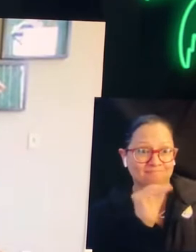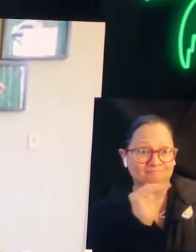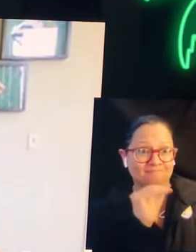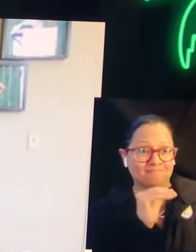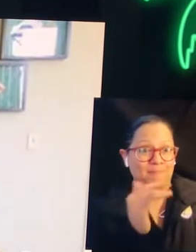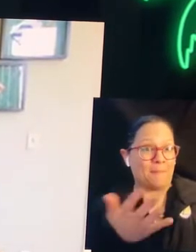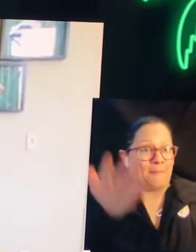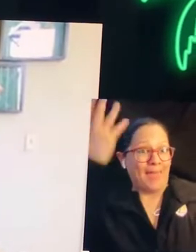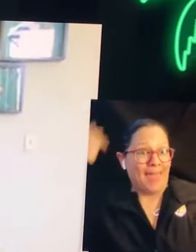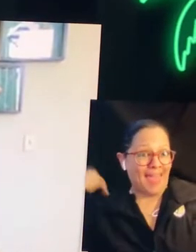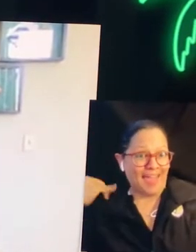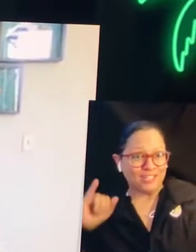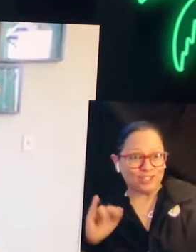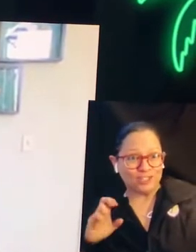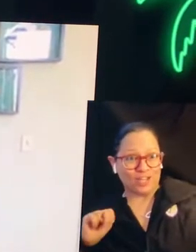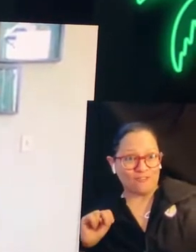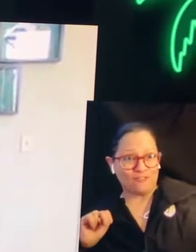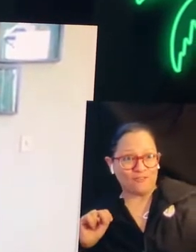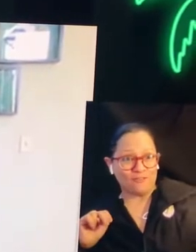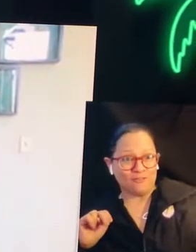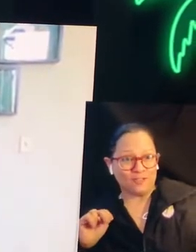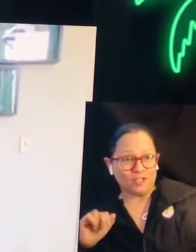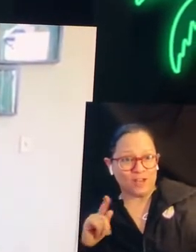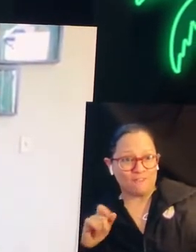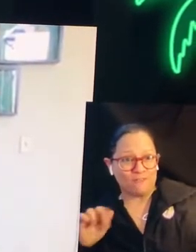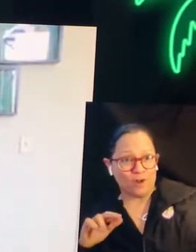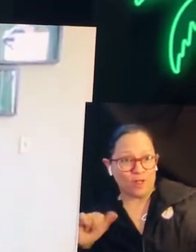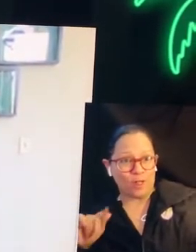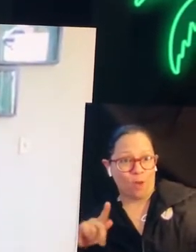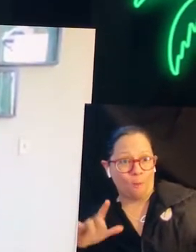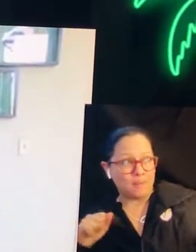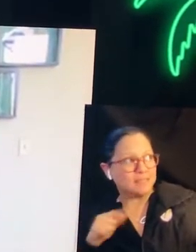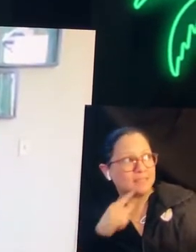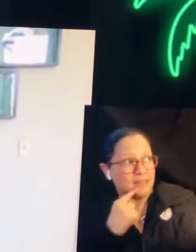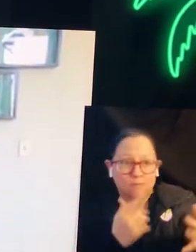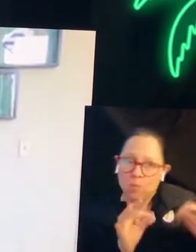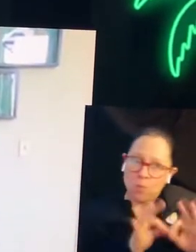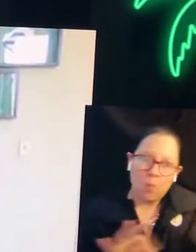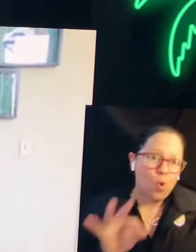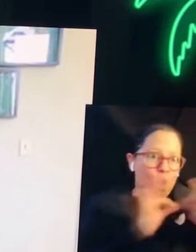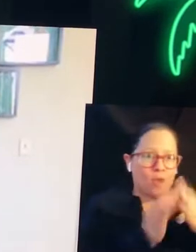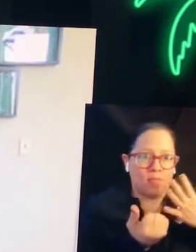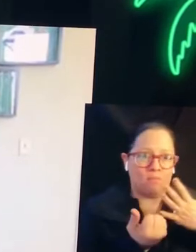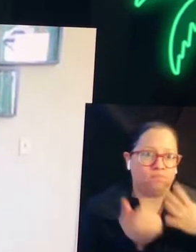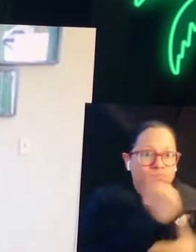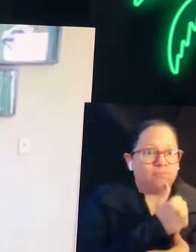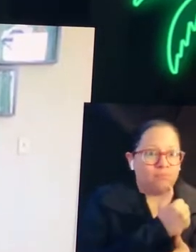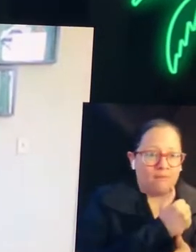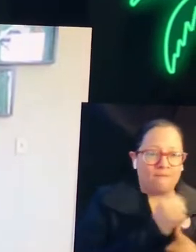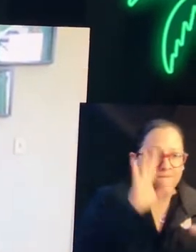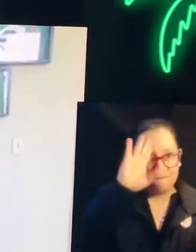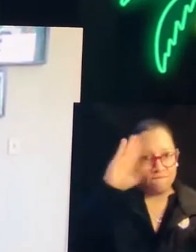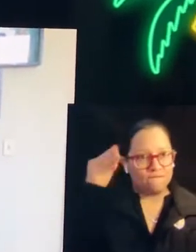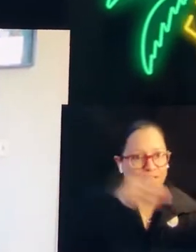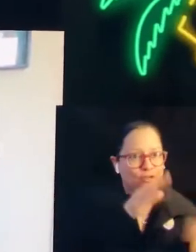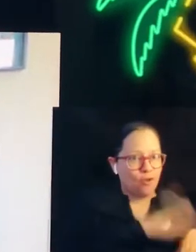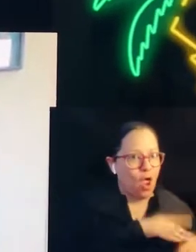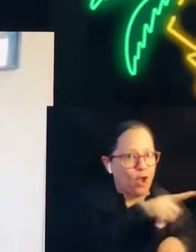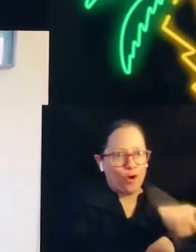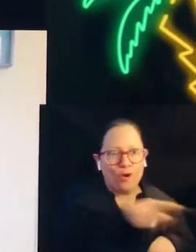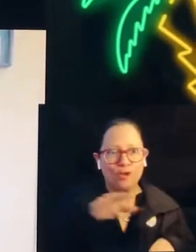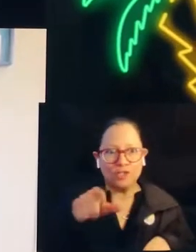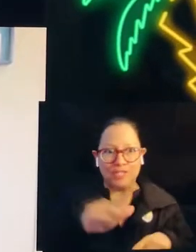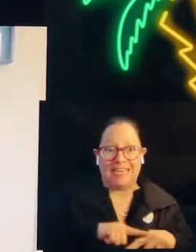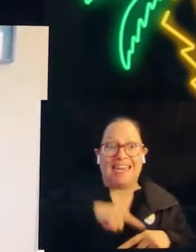Jennifer Lopez her first feature ahead of that breakout film, Selena. So he's run marketing